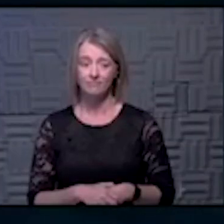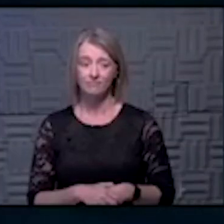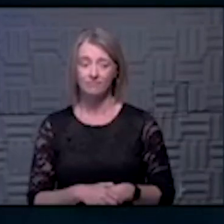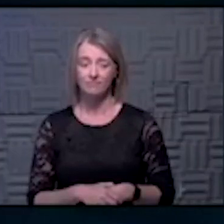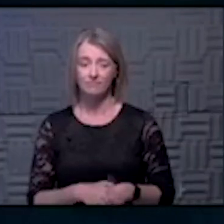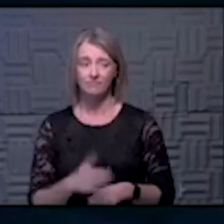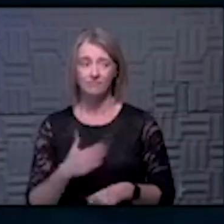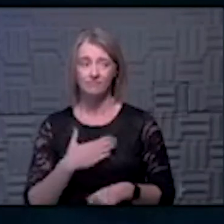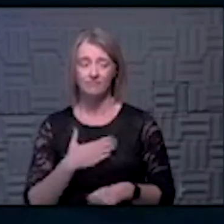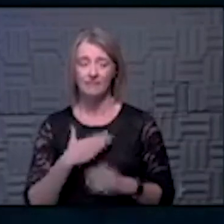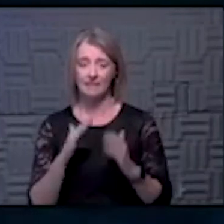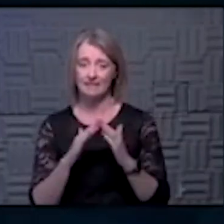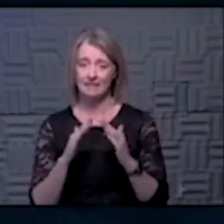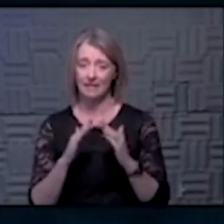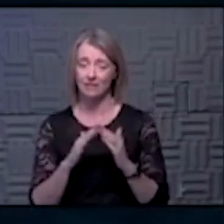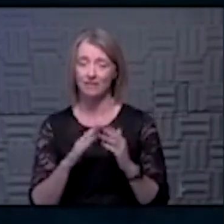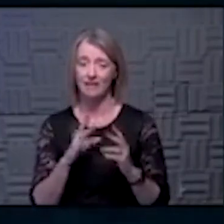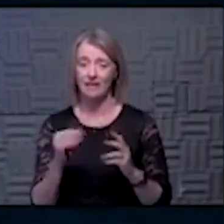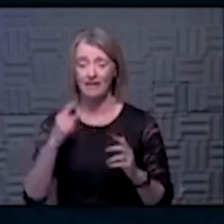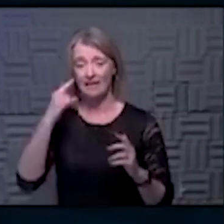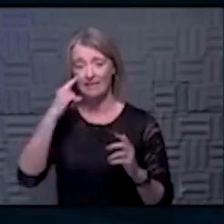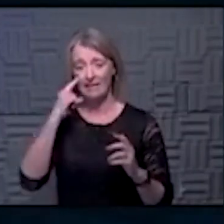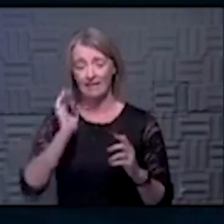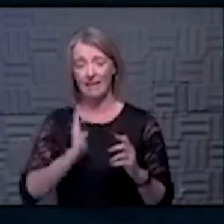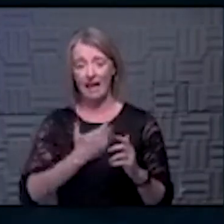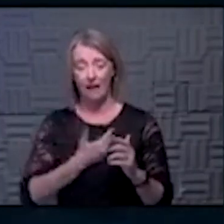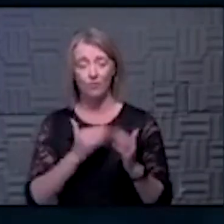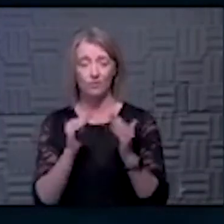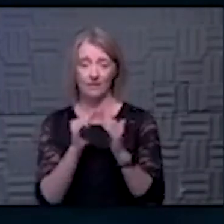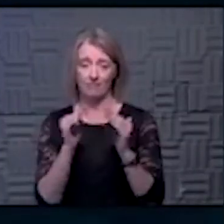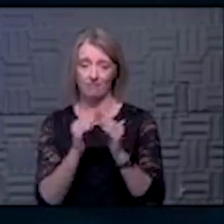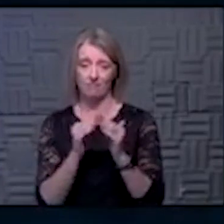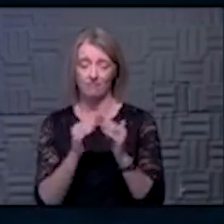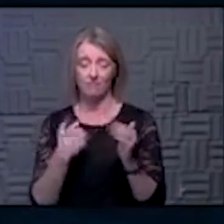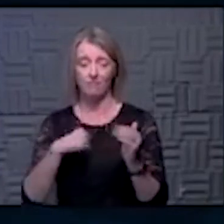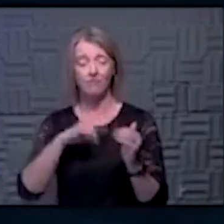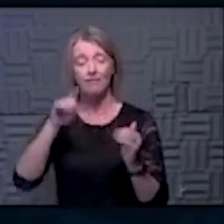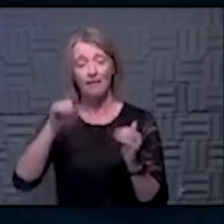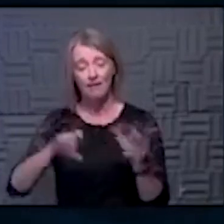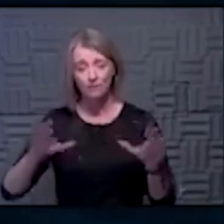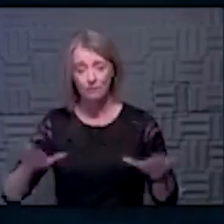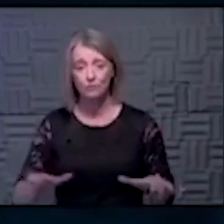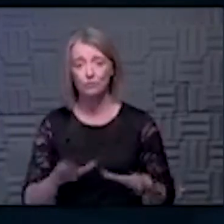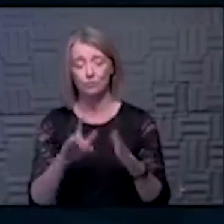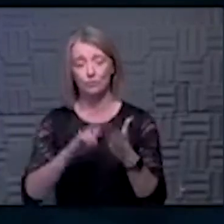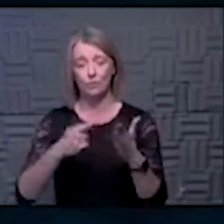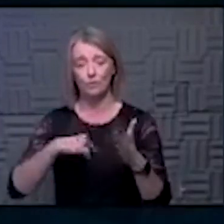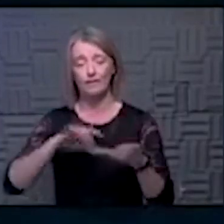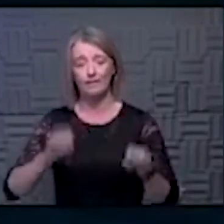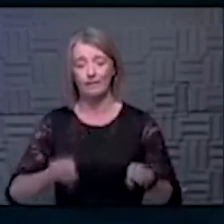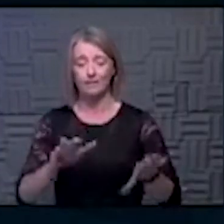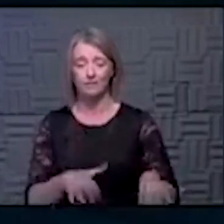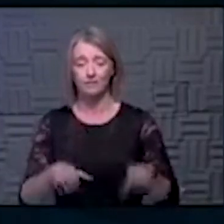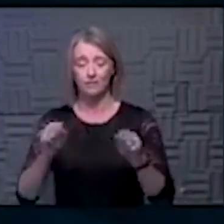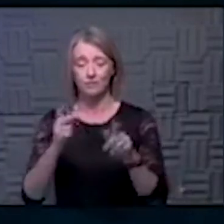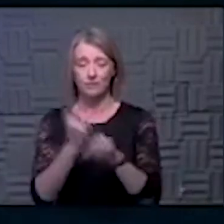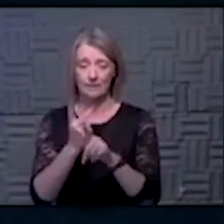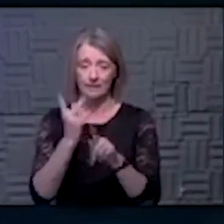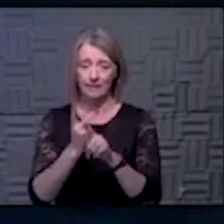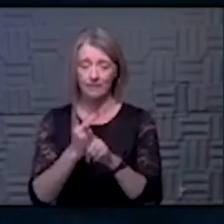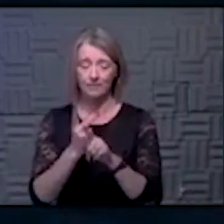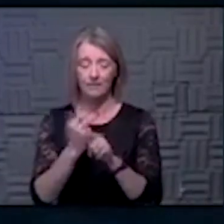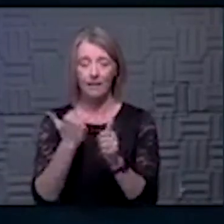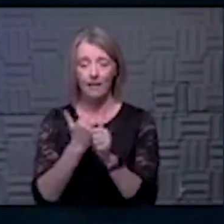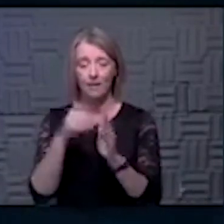this is my town, and I think that it's our town. And we have to do what we can to take care of each other and to bend the